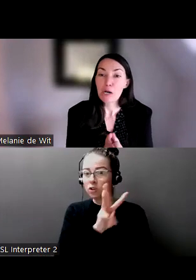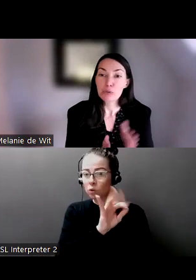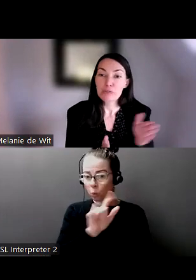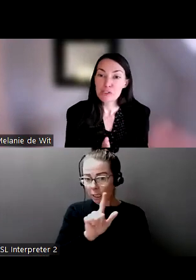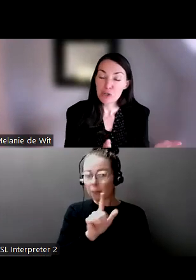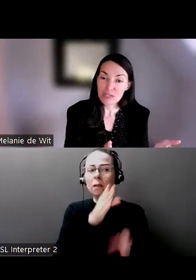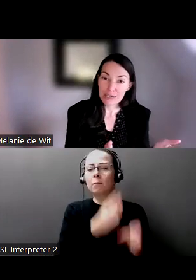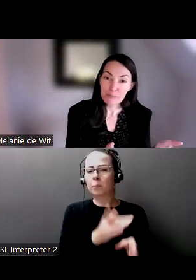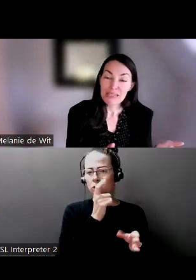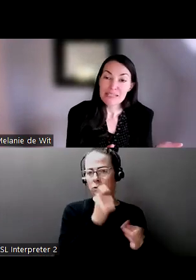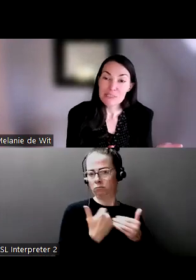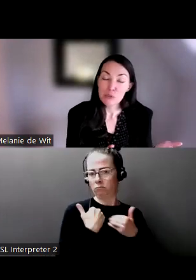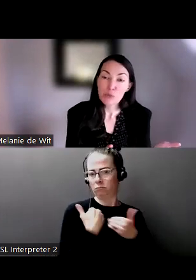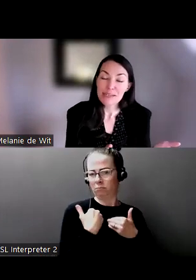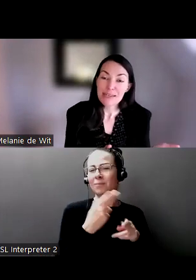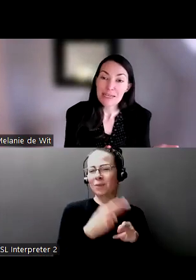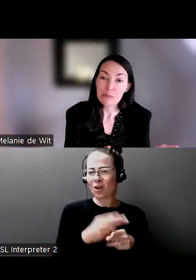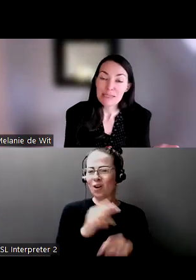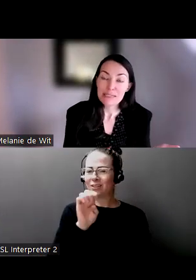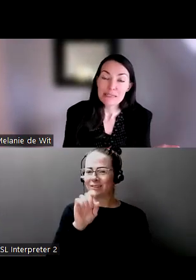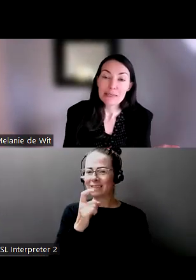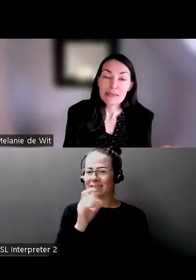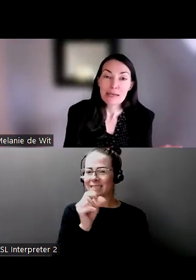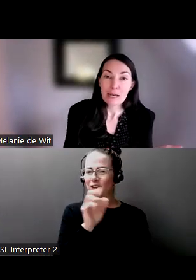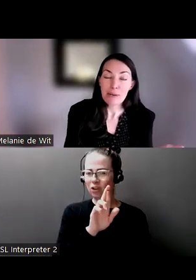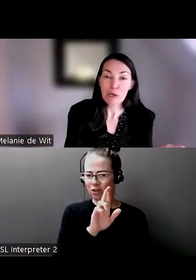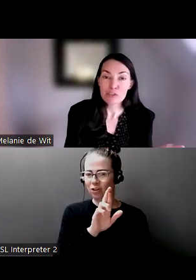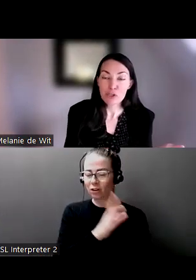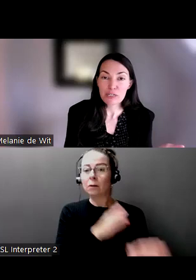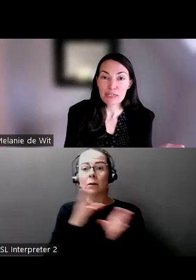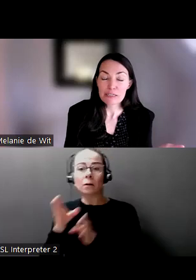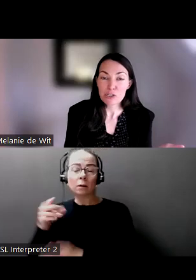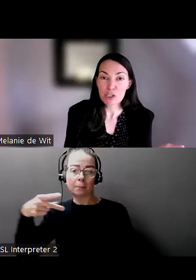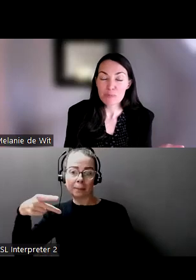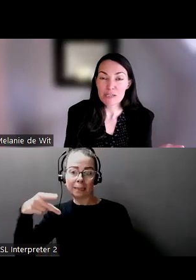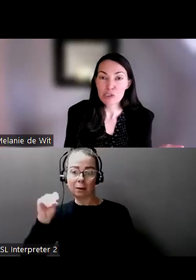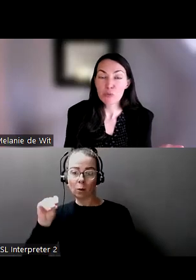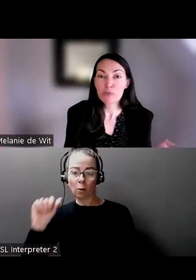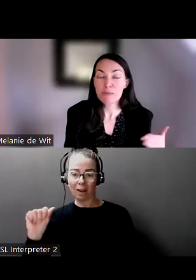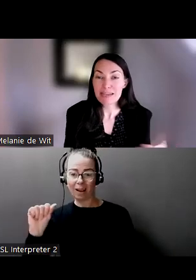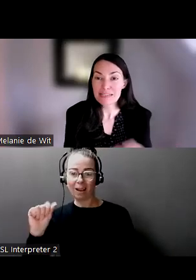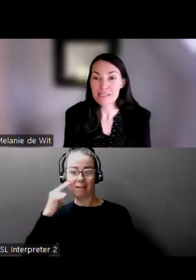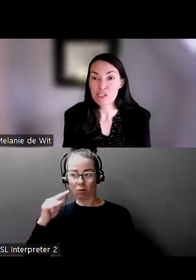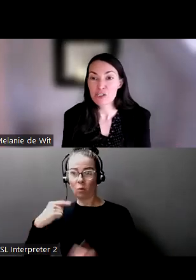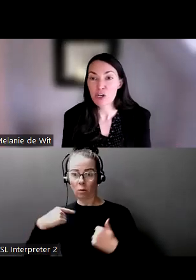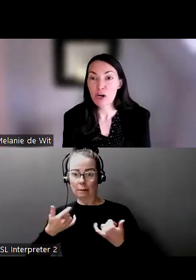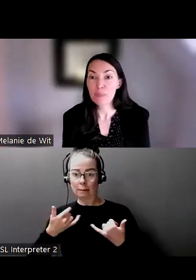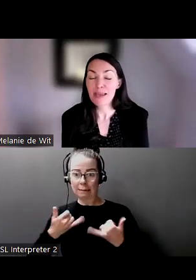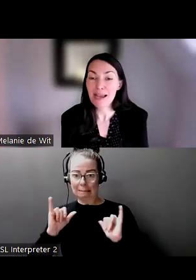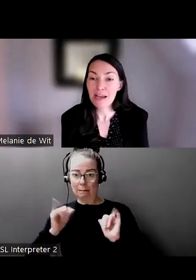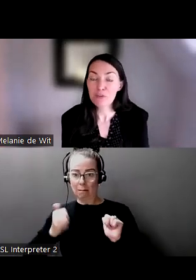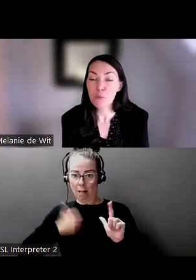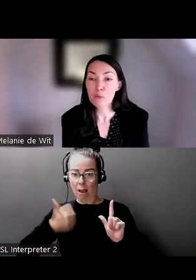a power of attorney is who we name in a power of attorney document who will be making decisions on